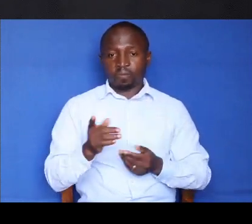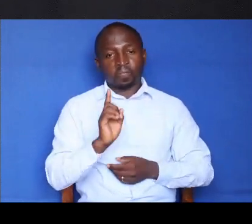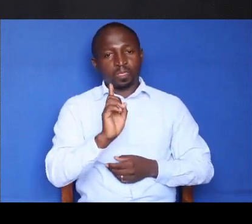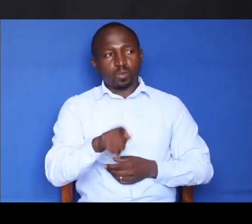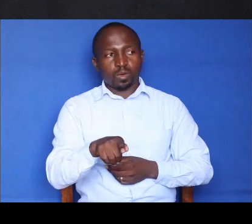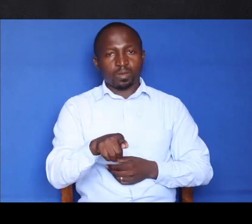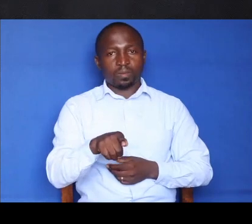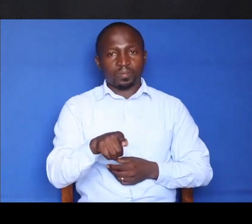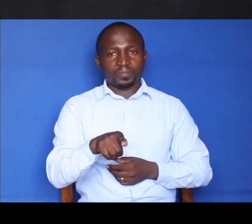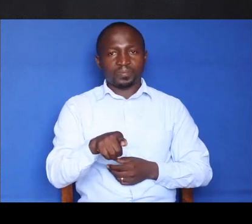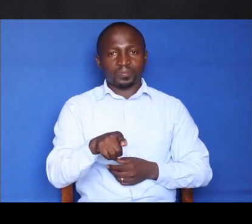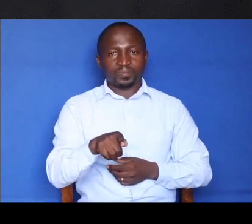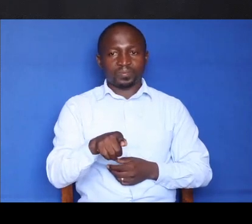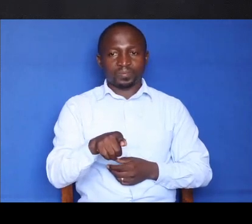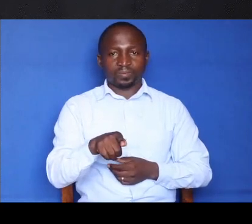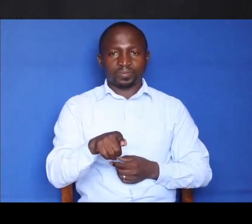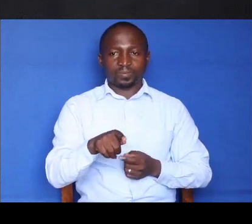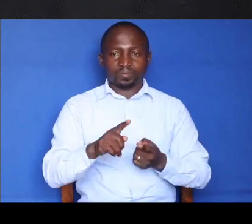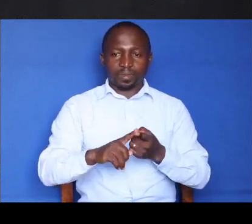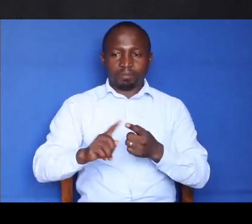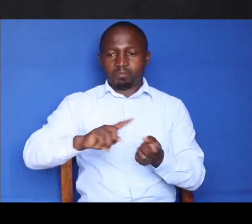we have